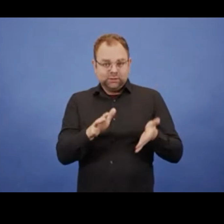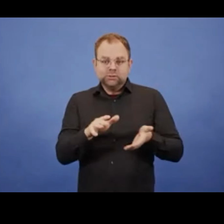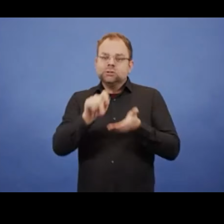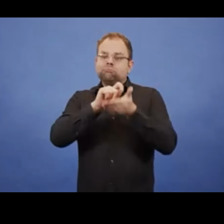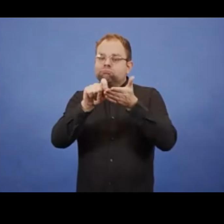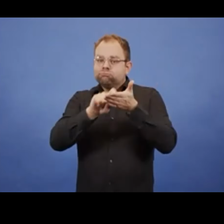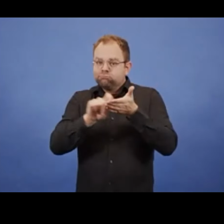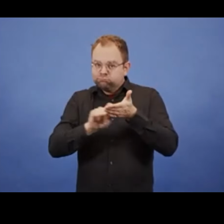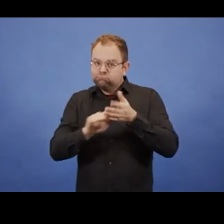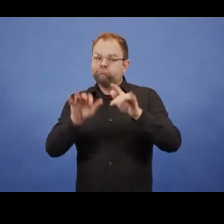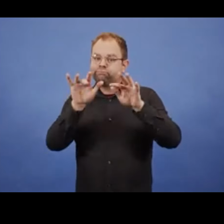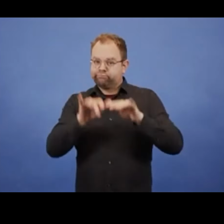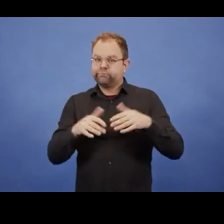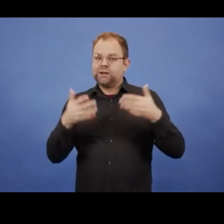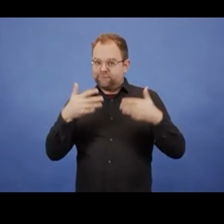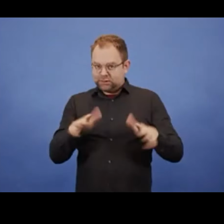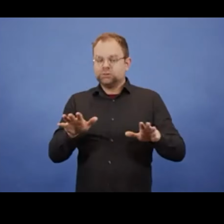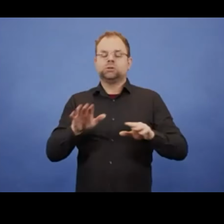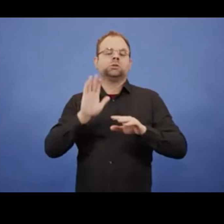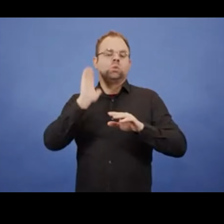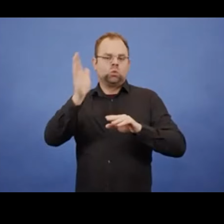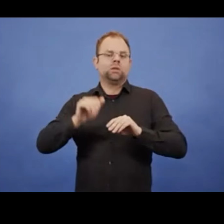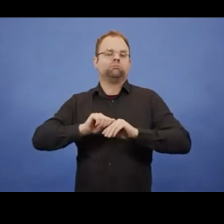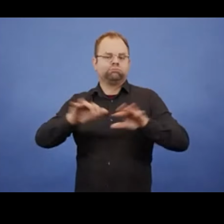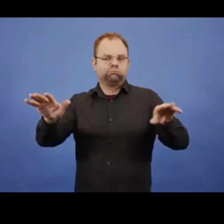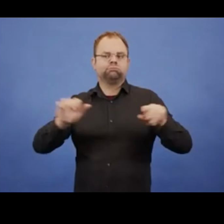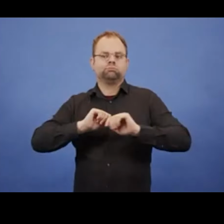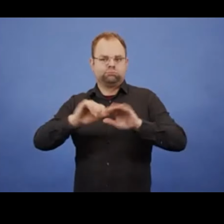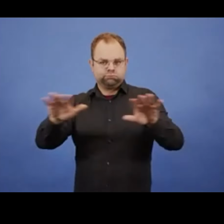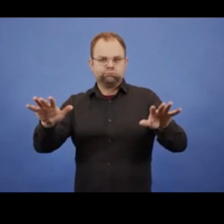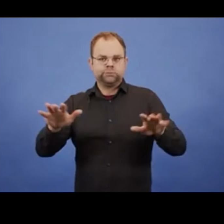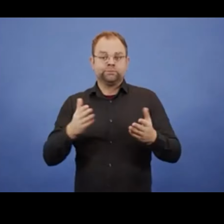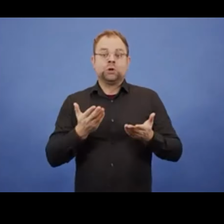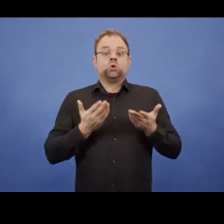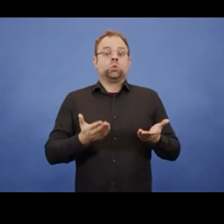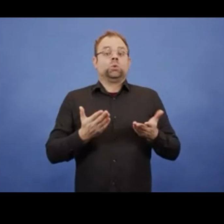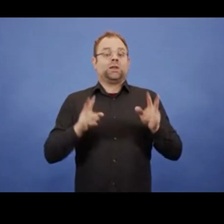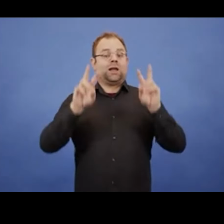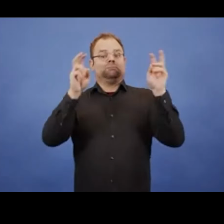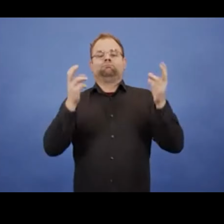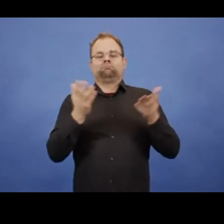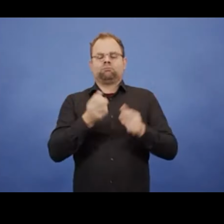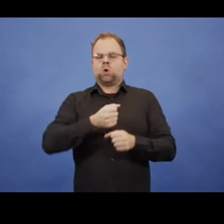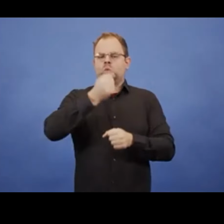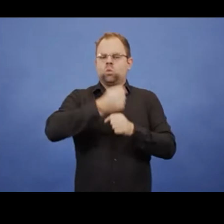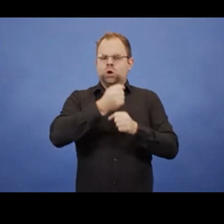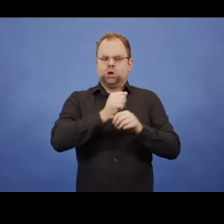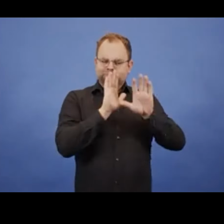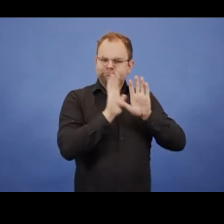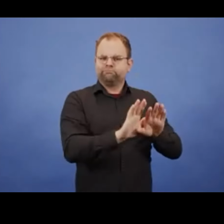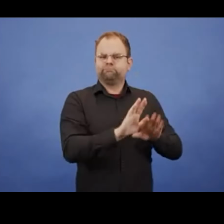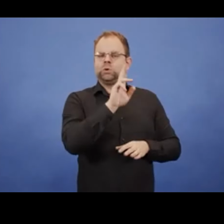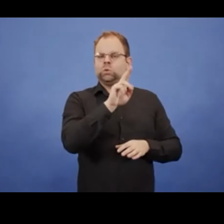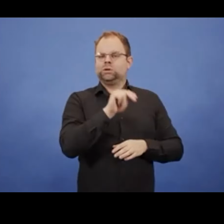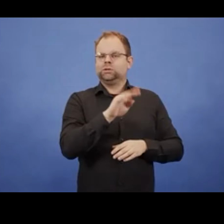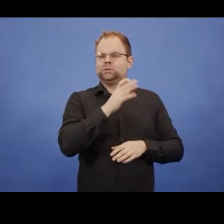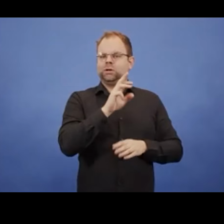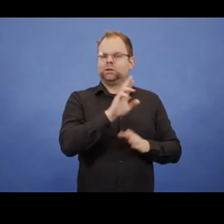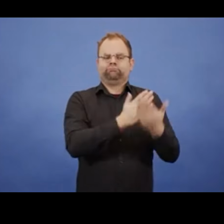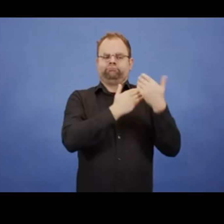the 16 days of activism against gender-based violence, we will have colleagues